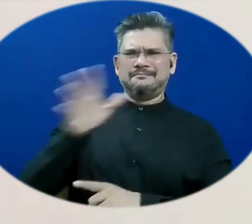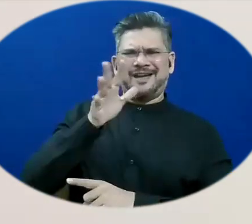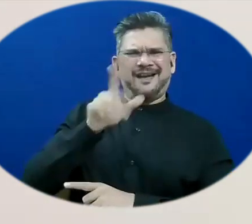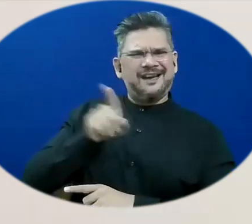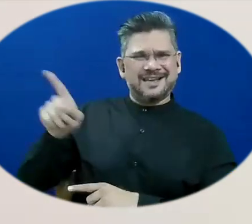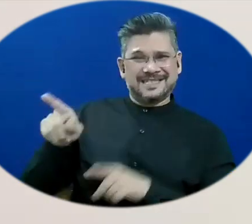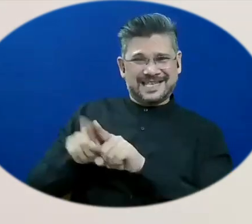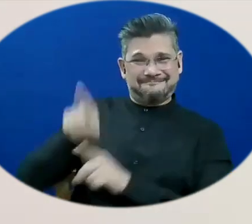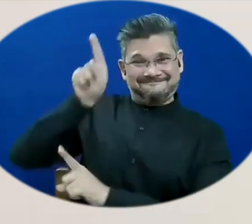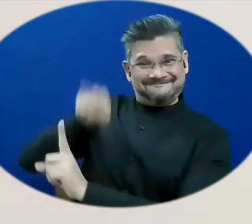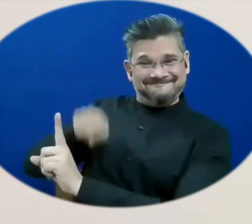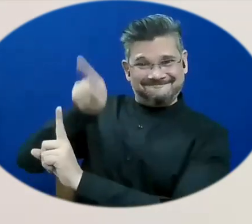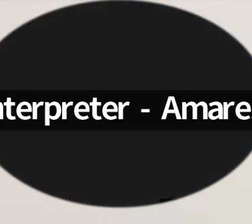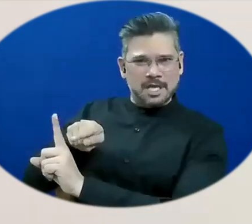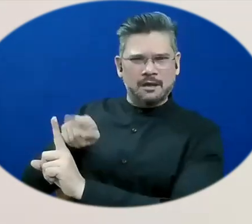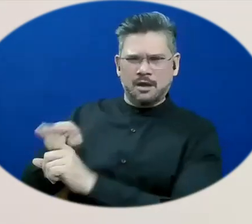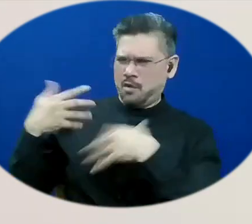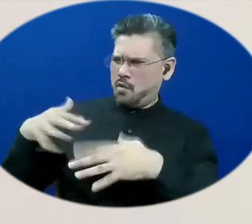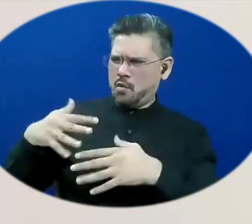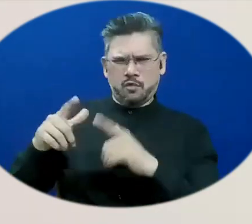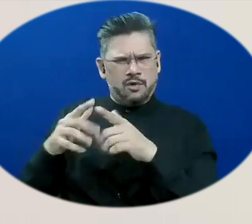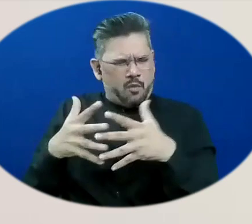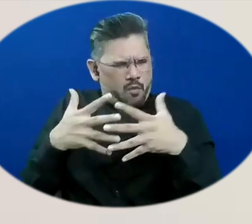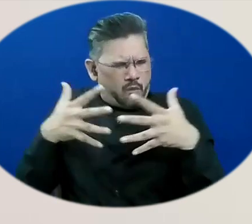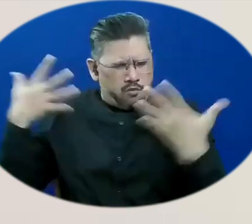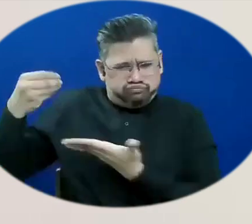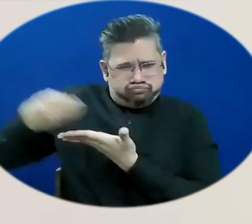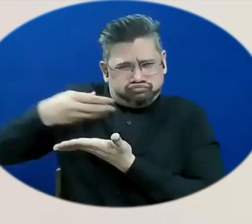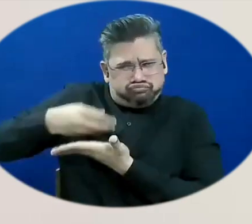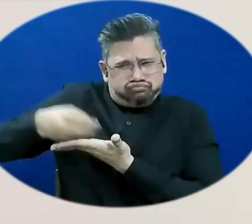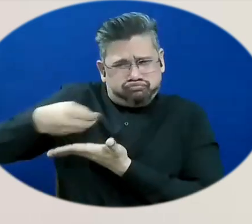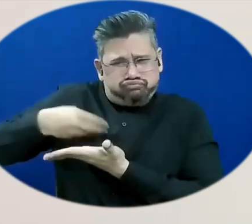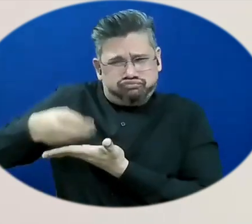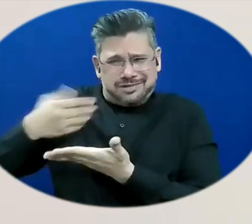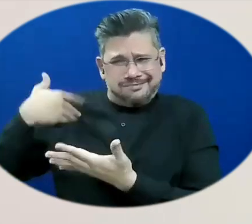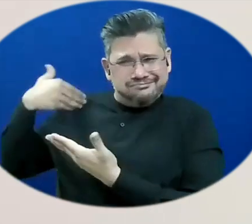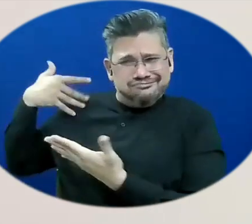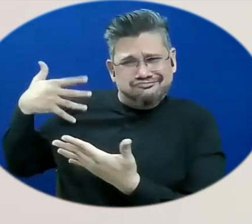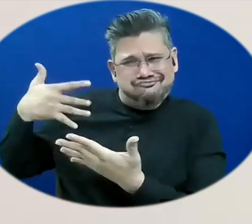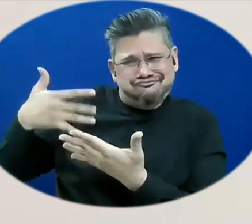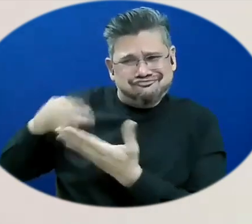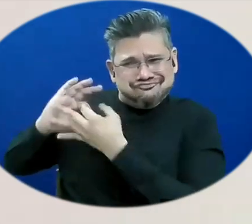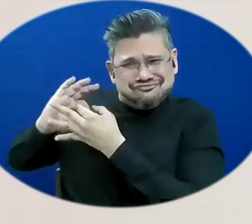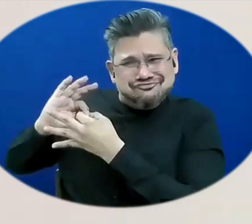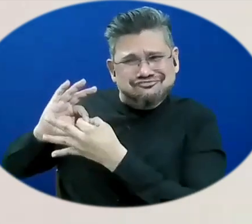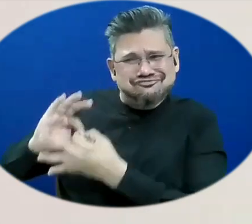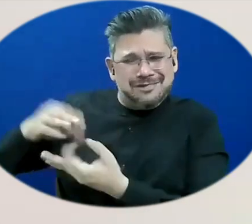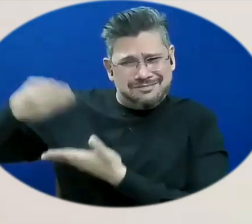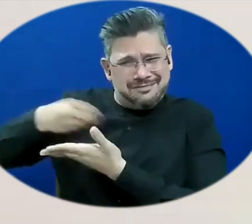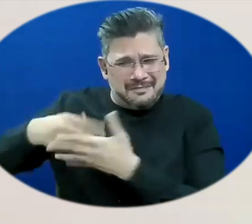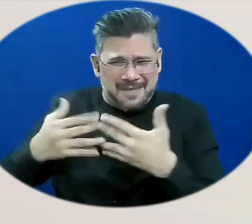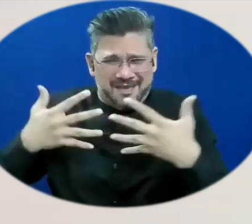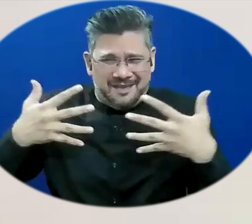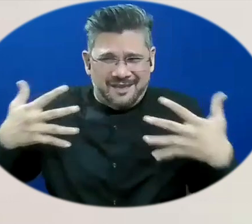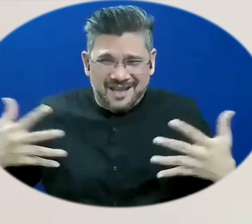me back in our relationship. So that care